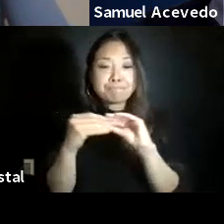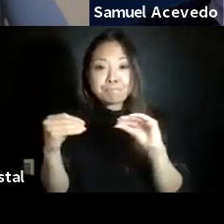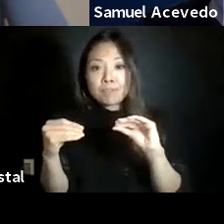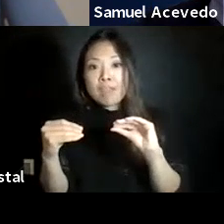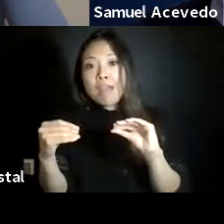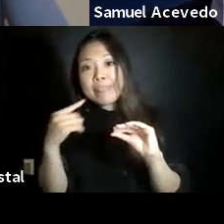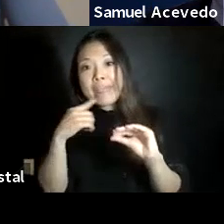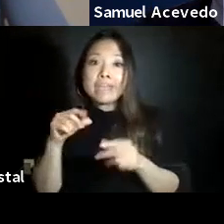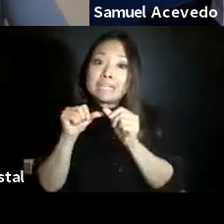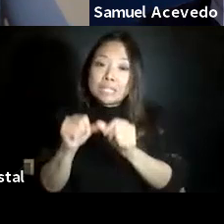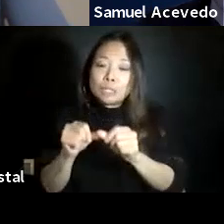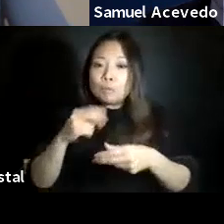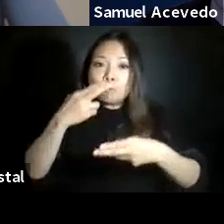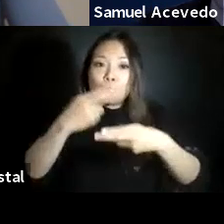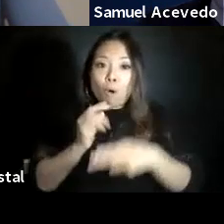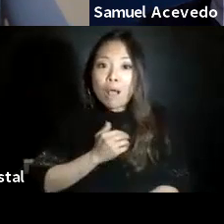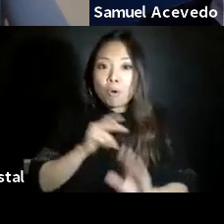lottery, even now.